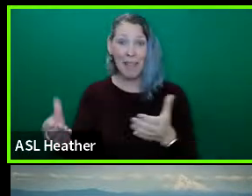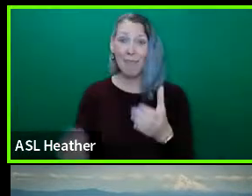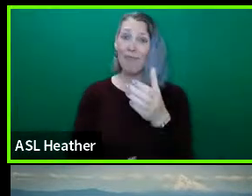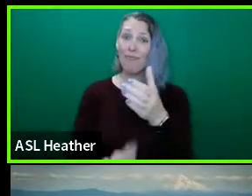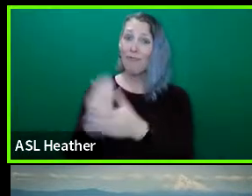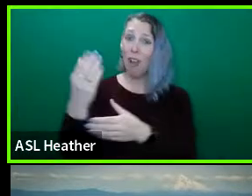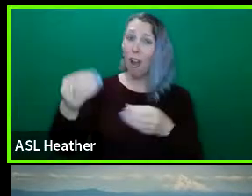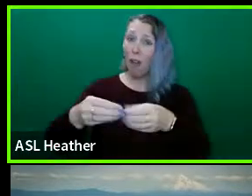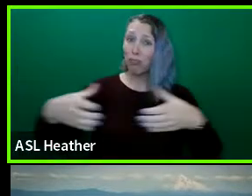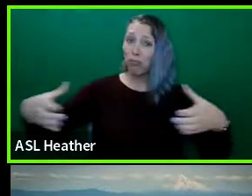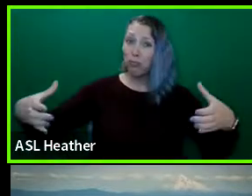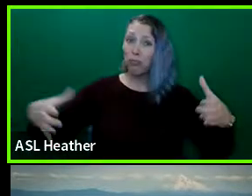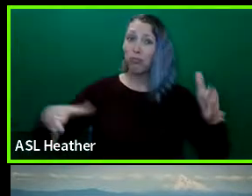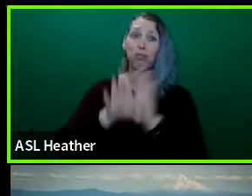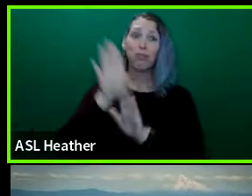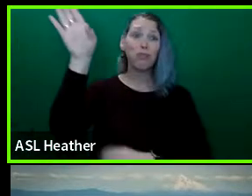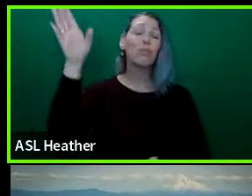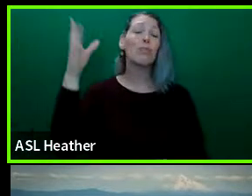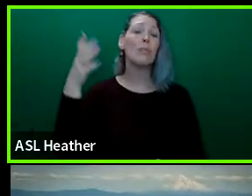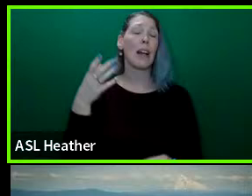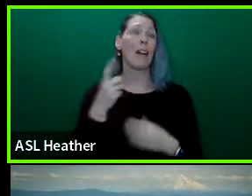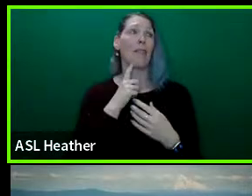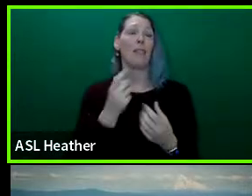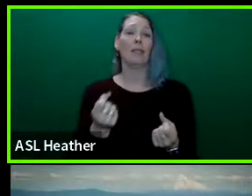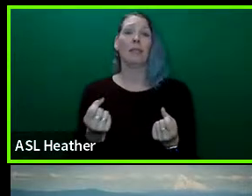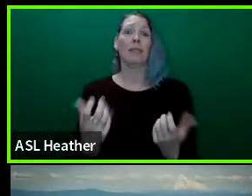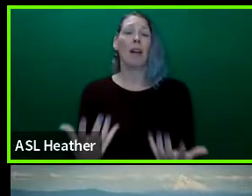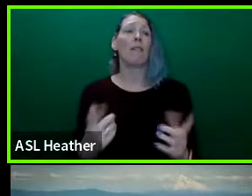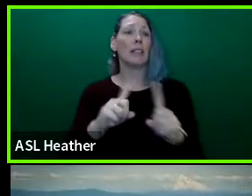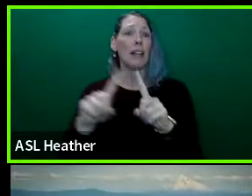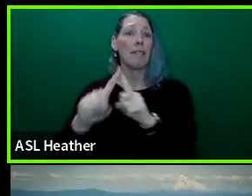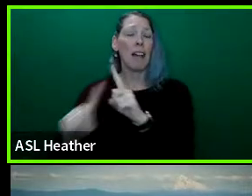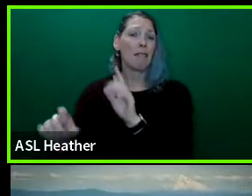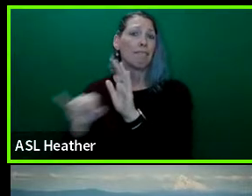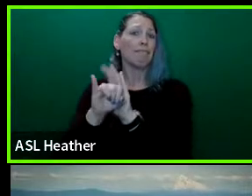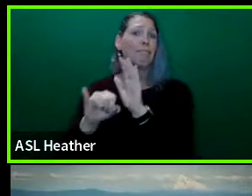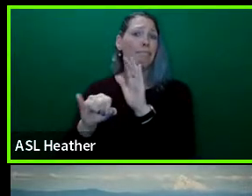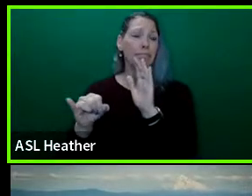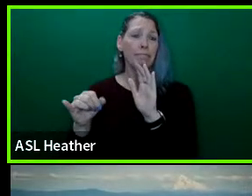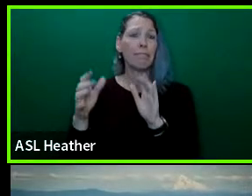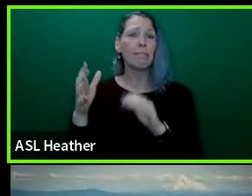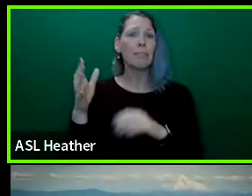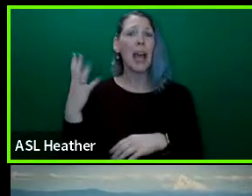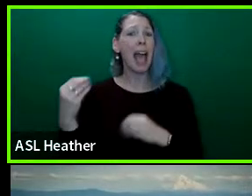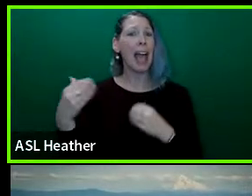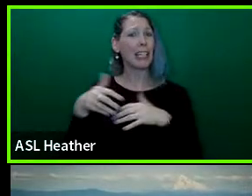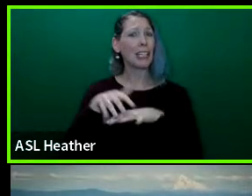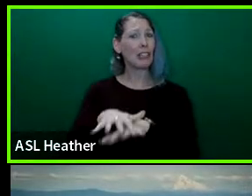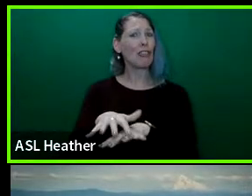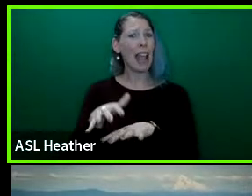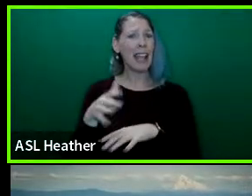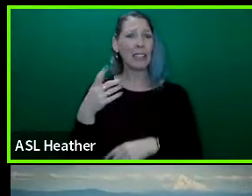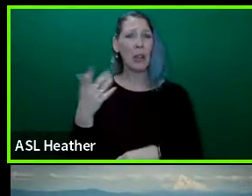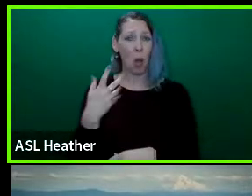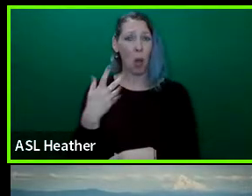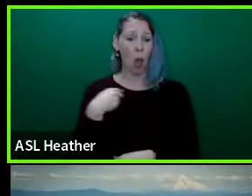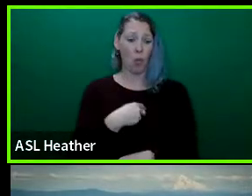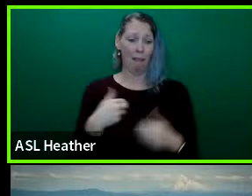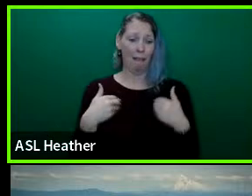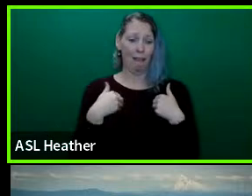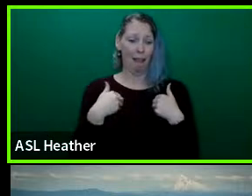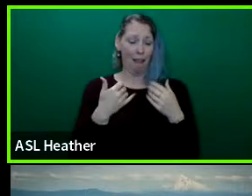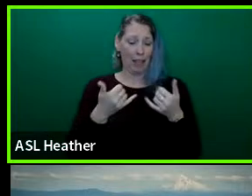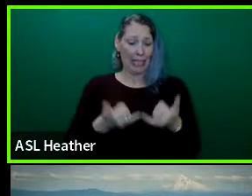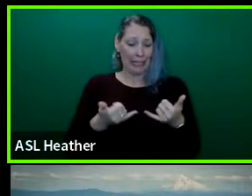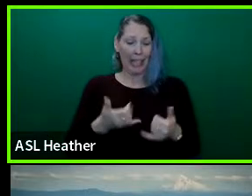development. It serves a number of different identified markets and known demand, and it integrates kind of what we have, that